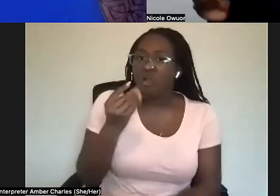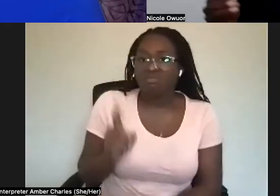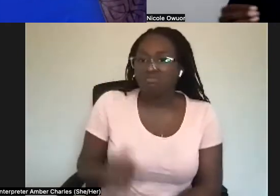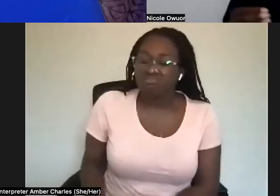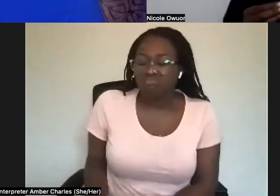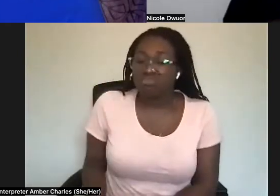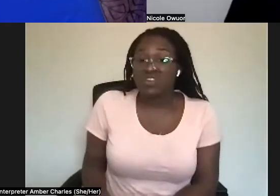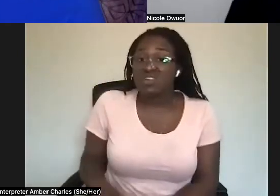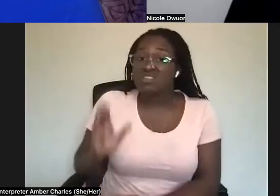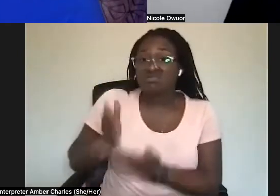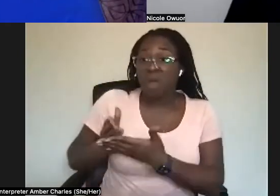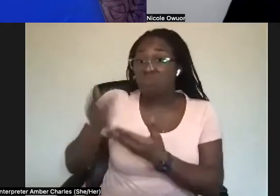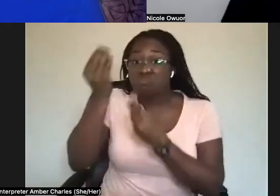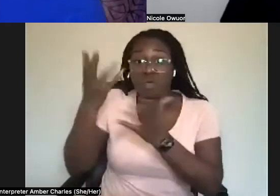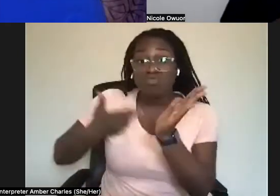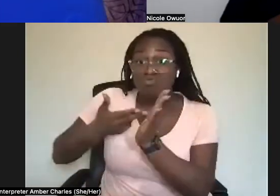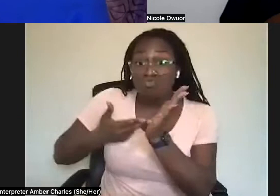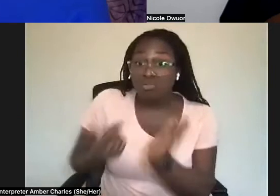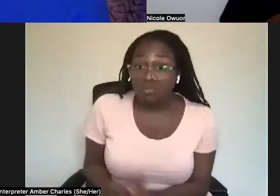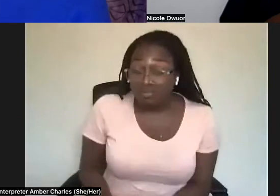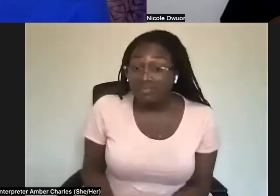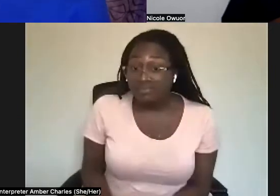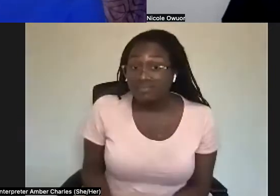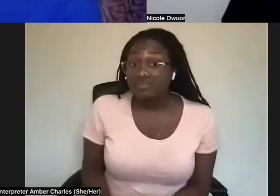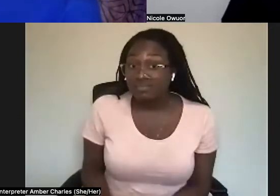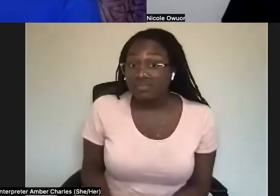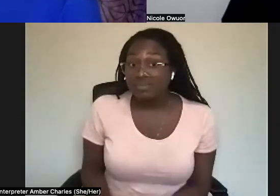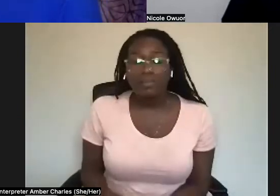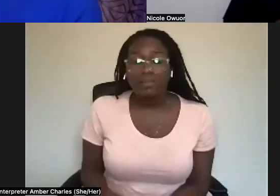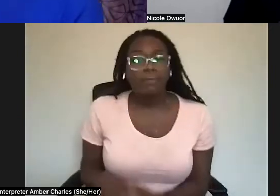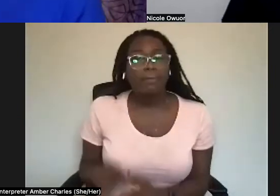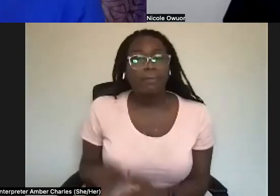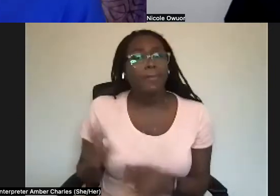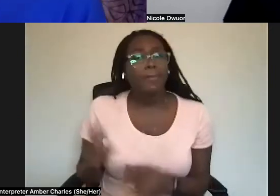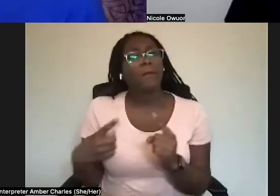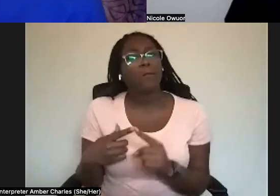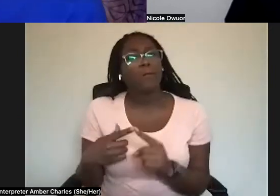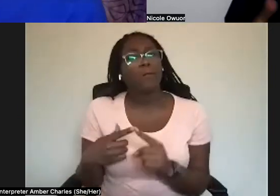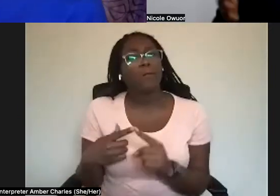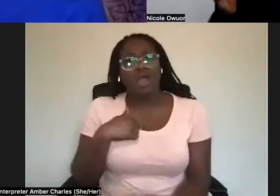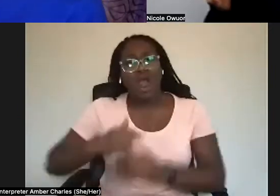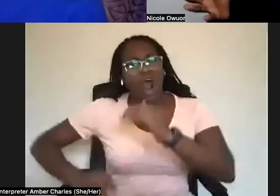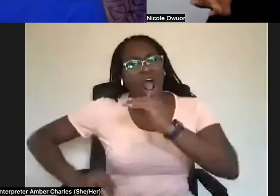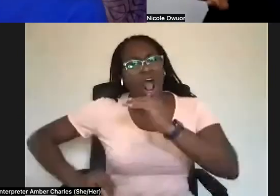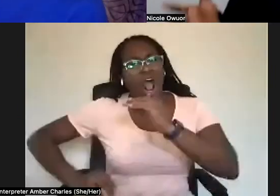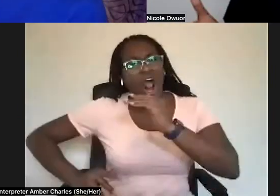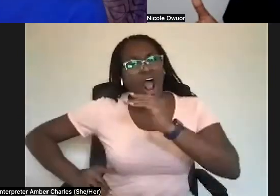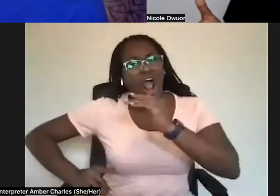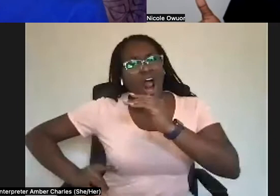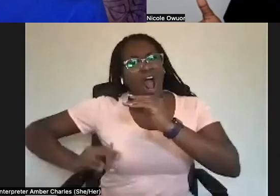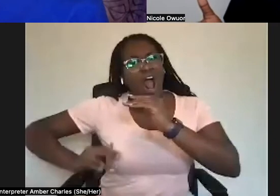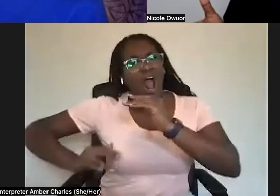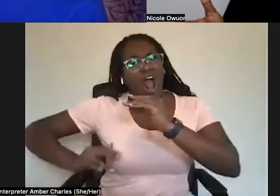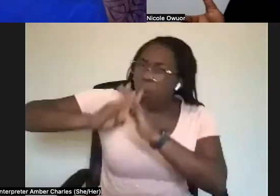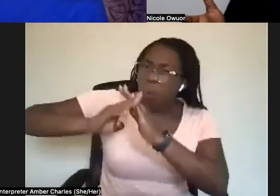Stop telling these truths. And when I reached that level of just overt